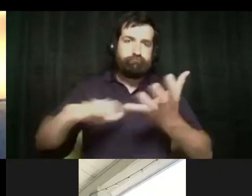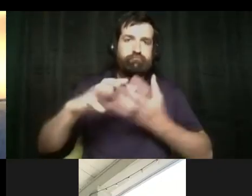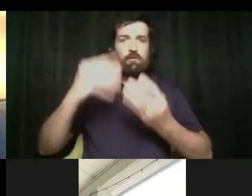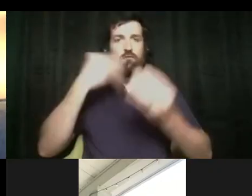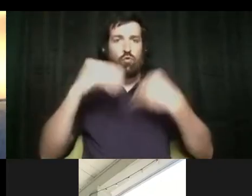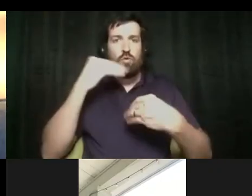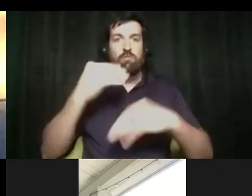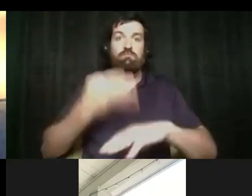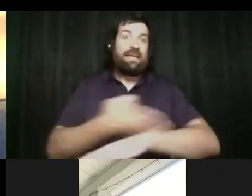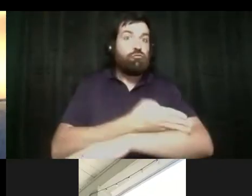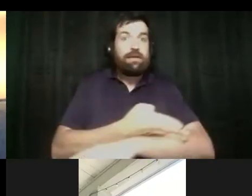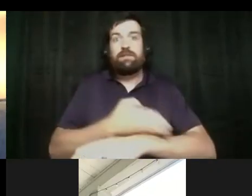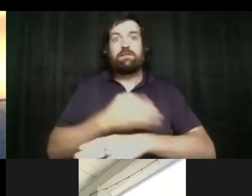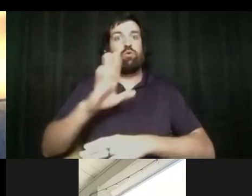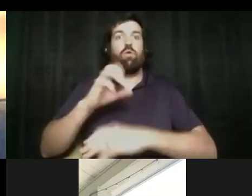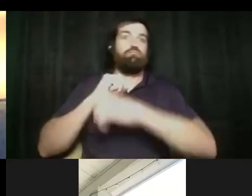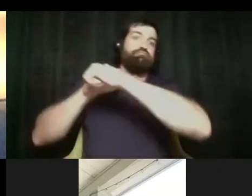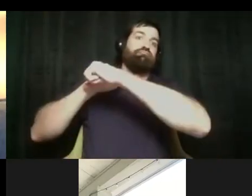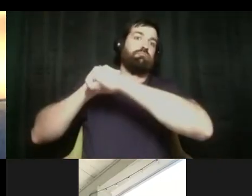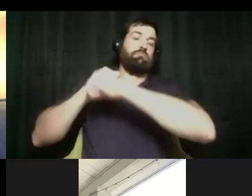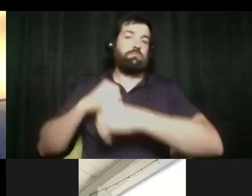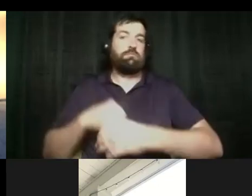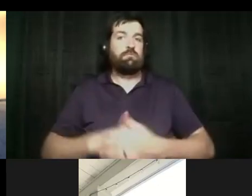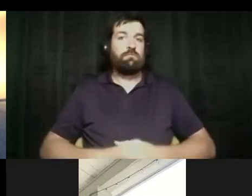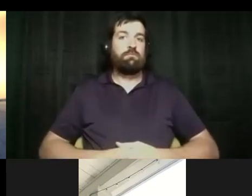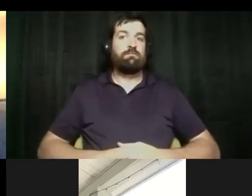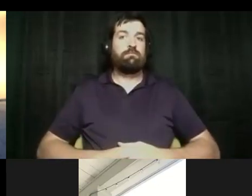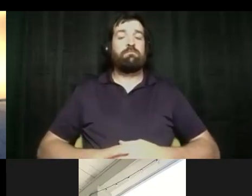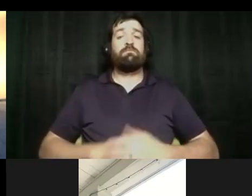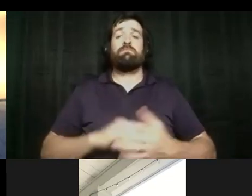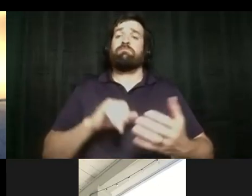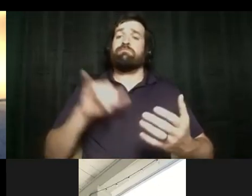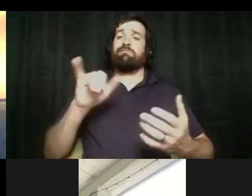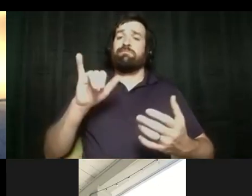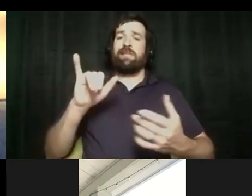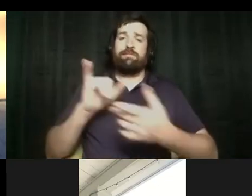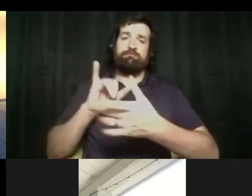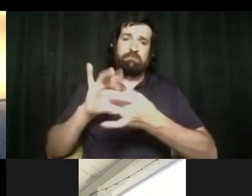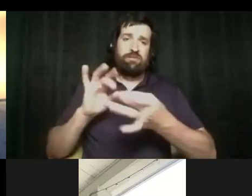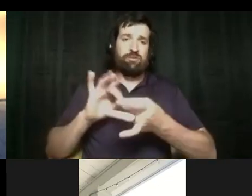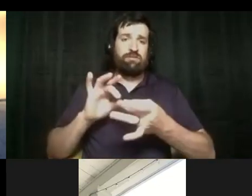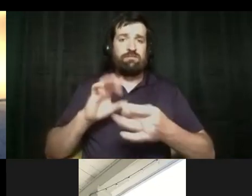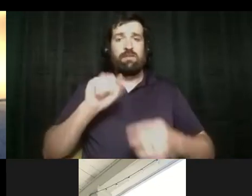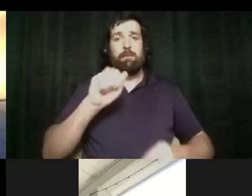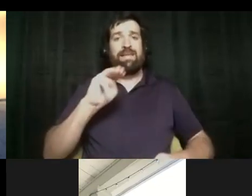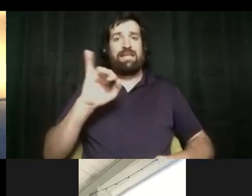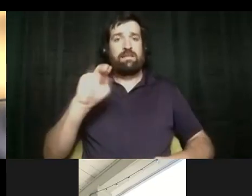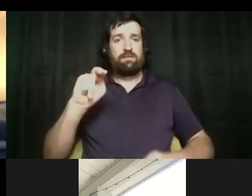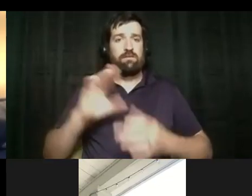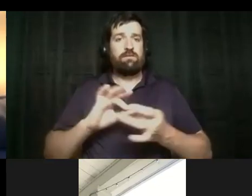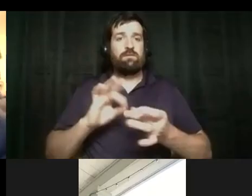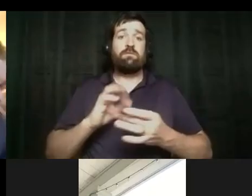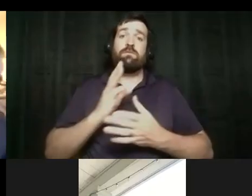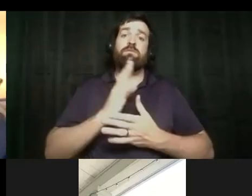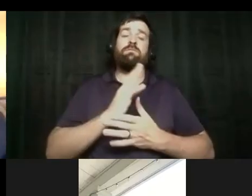increase or boost your immunity. And like Amin said, some of these things, those